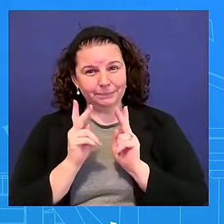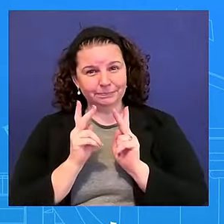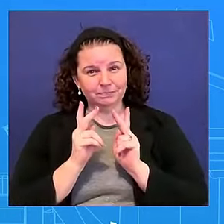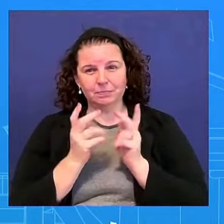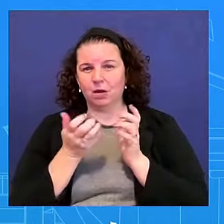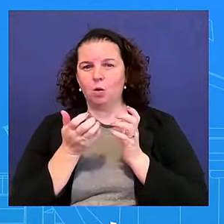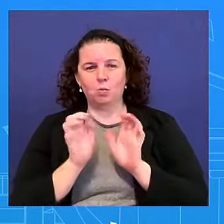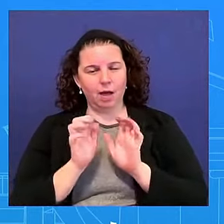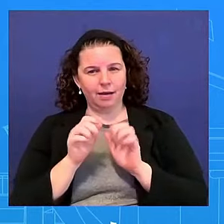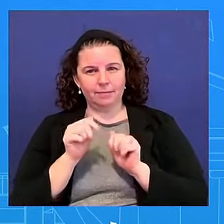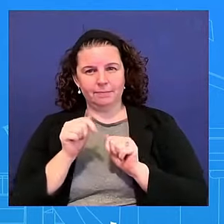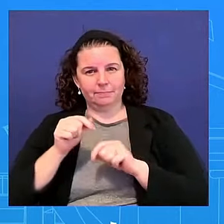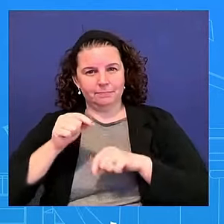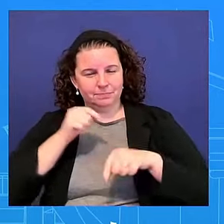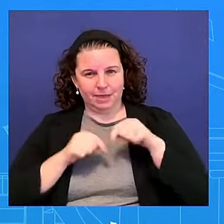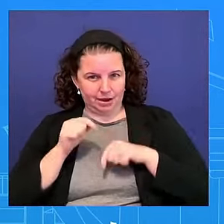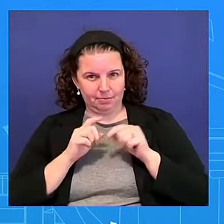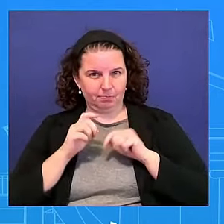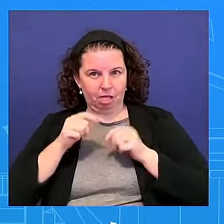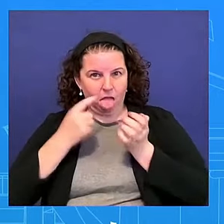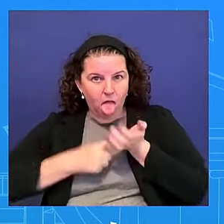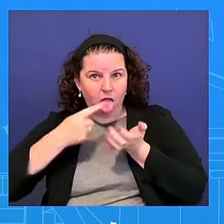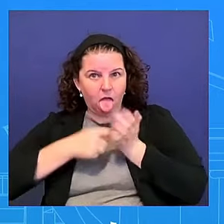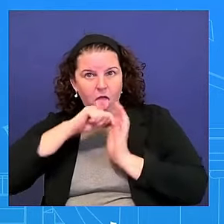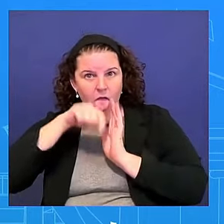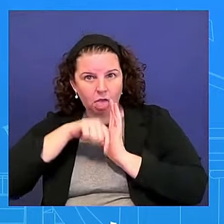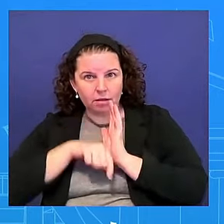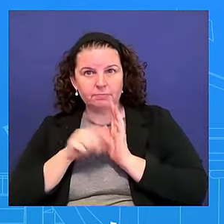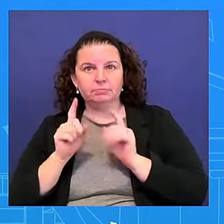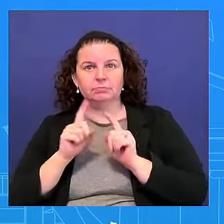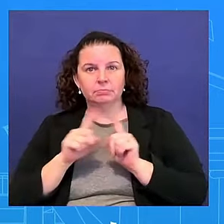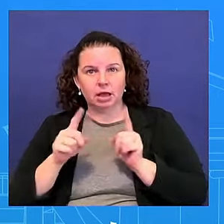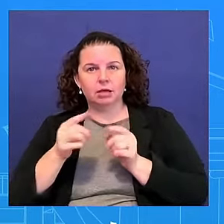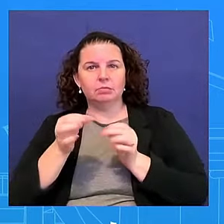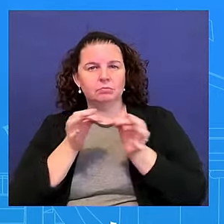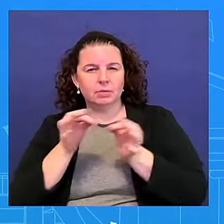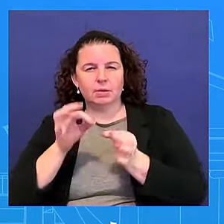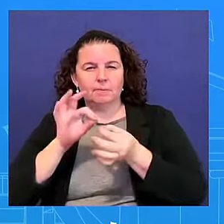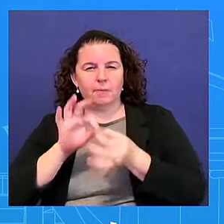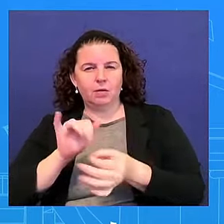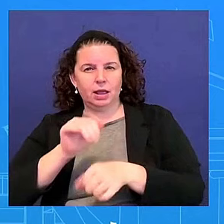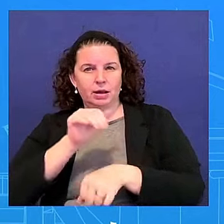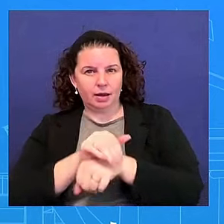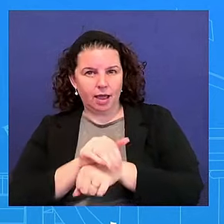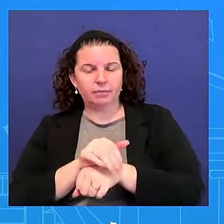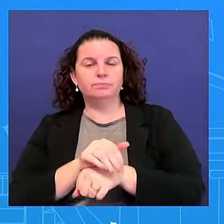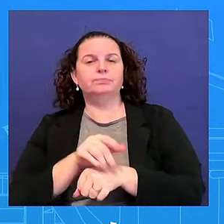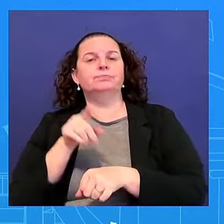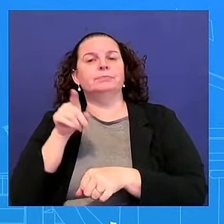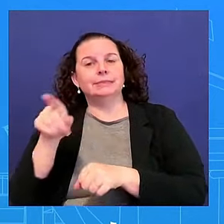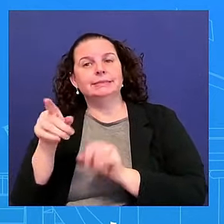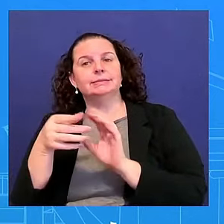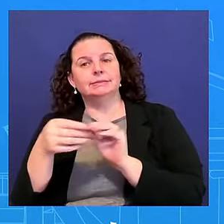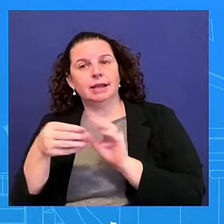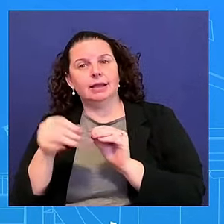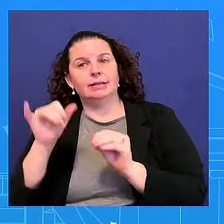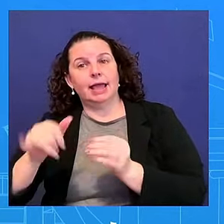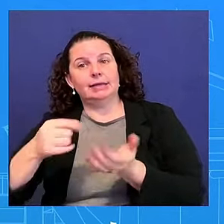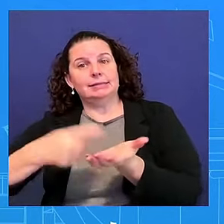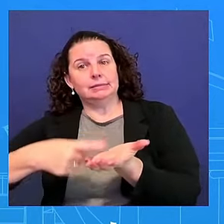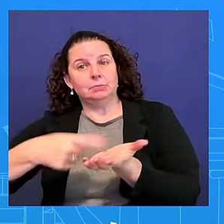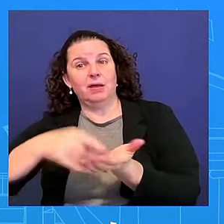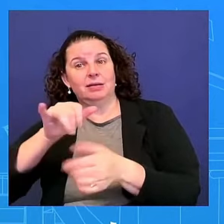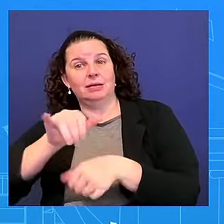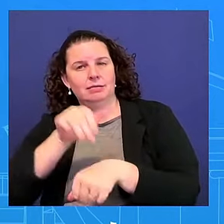bit about that night. The president said it was a bad night. He talked about it. He had a cold, right? He talked about his